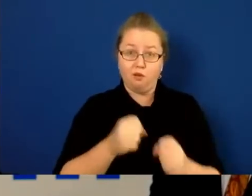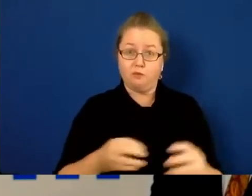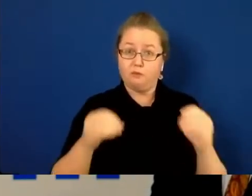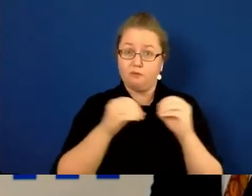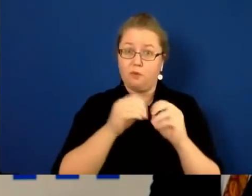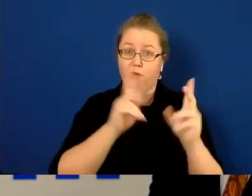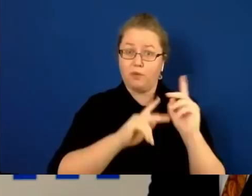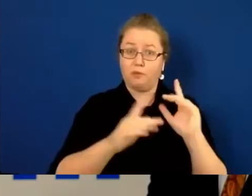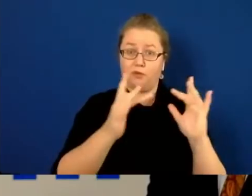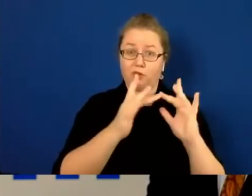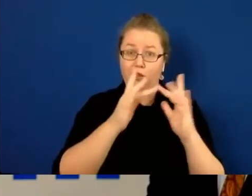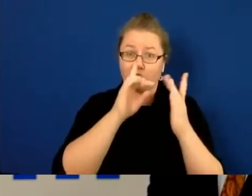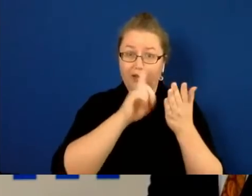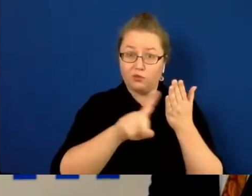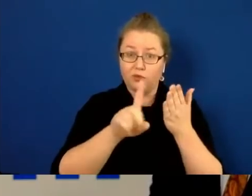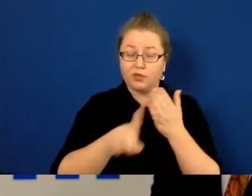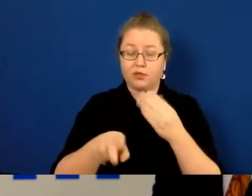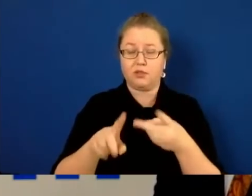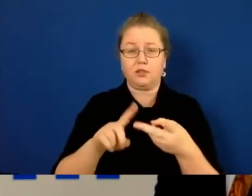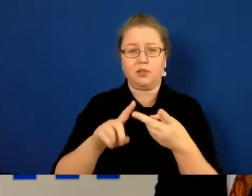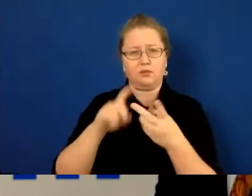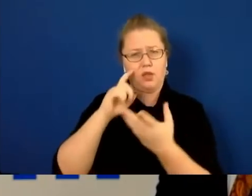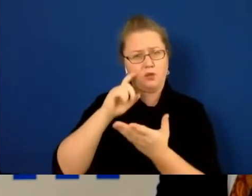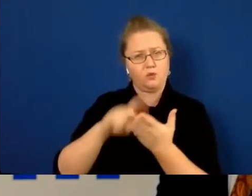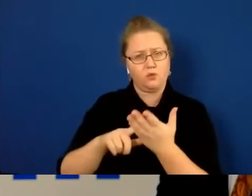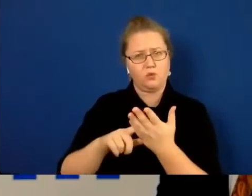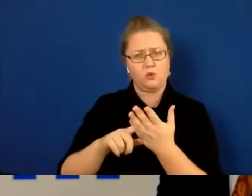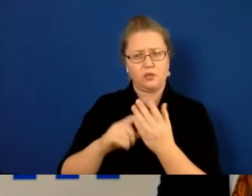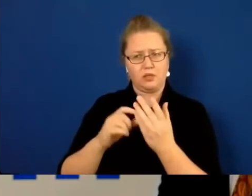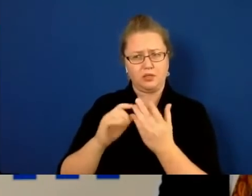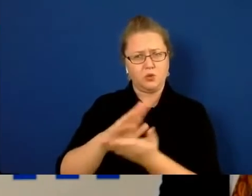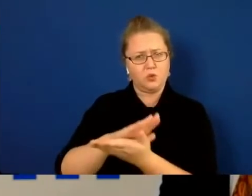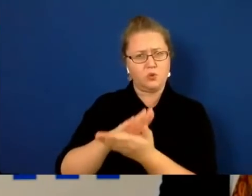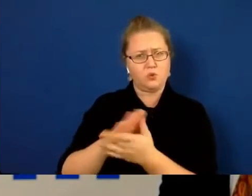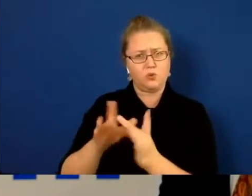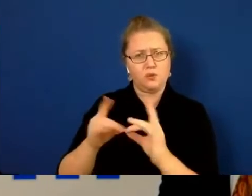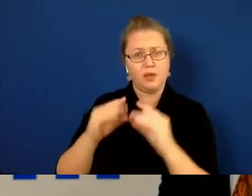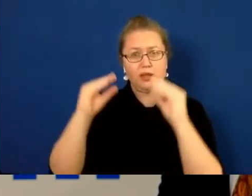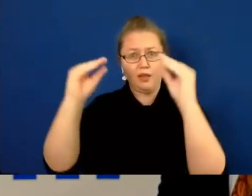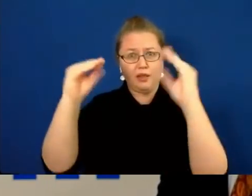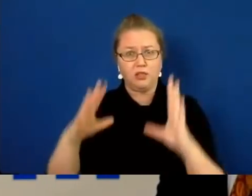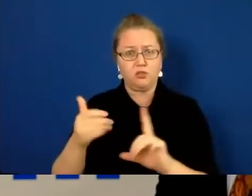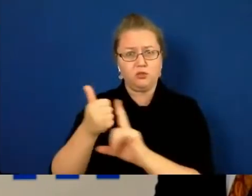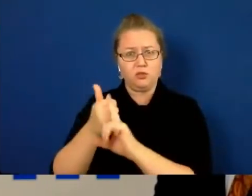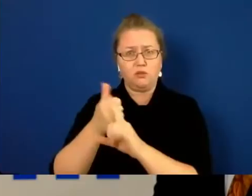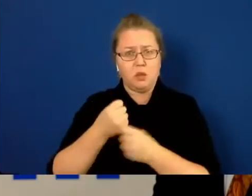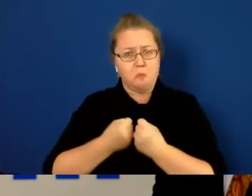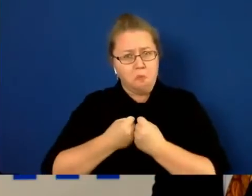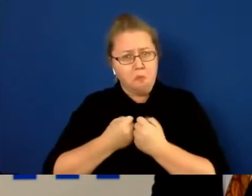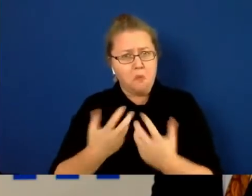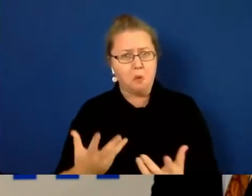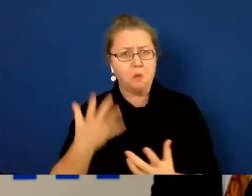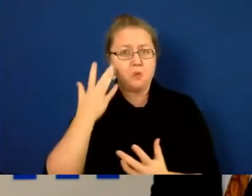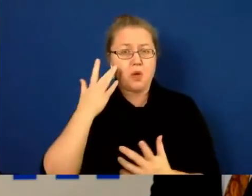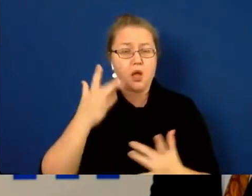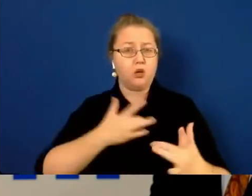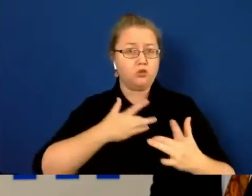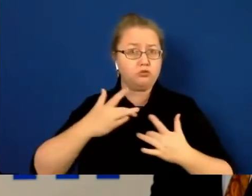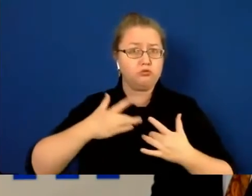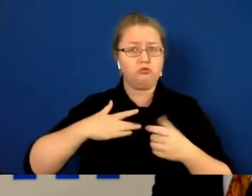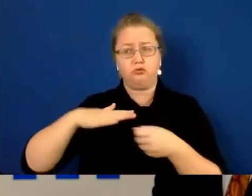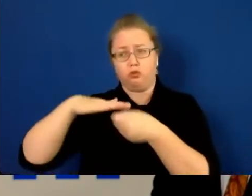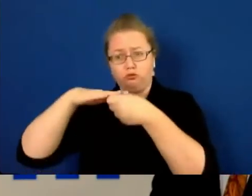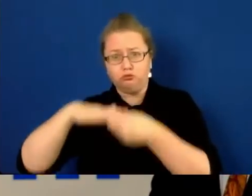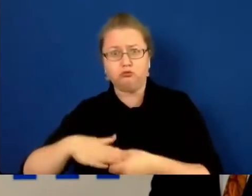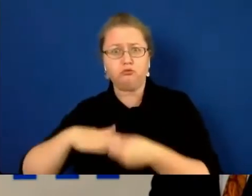important functions in our community that keep our community well, because we know that schools are an important part of that. Richard, do you have a